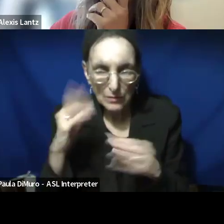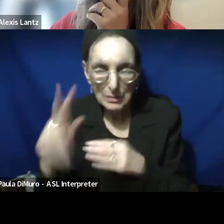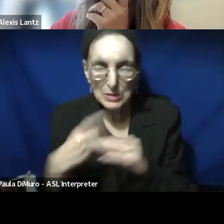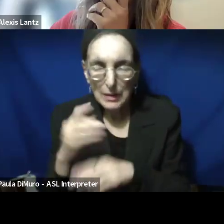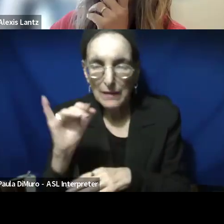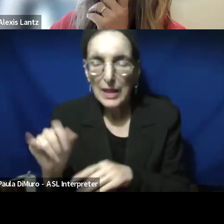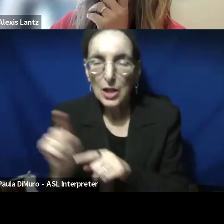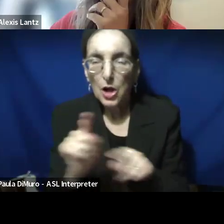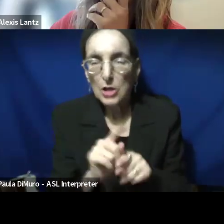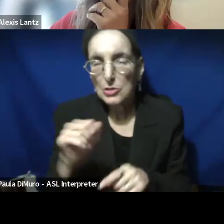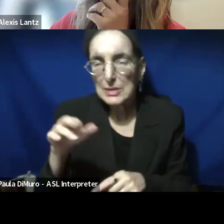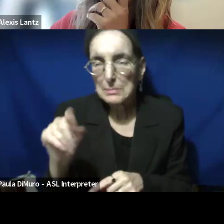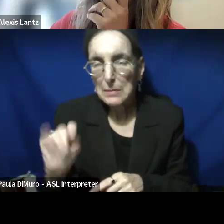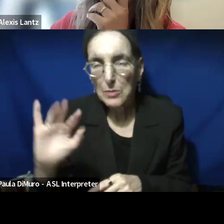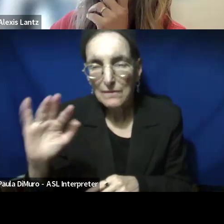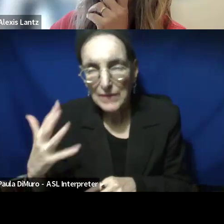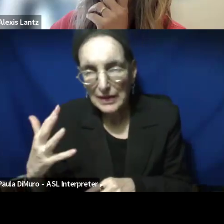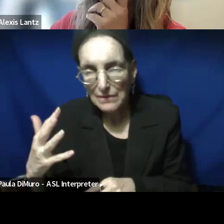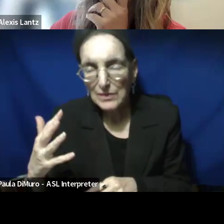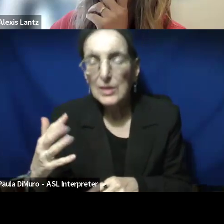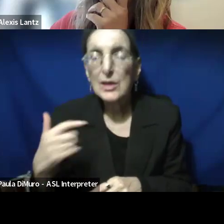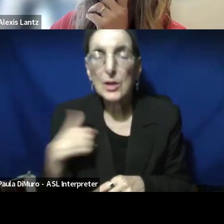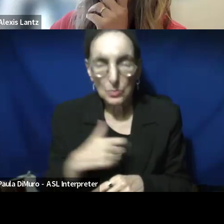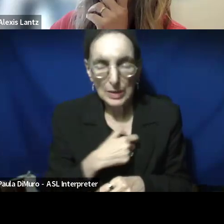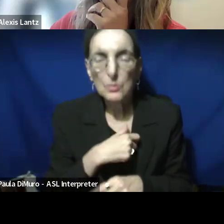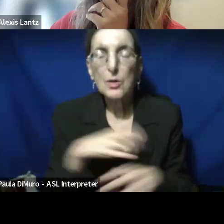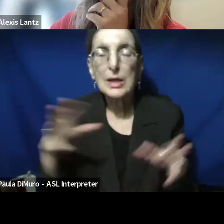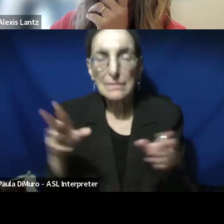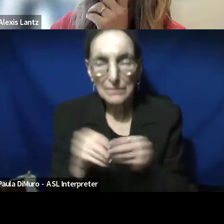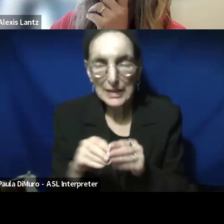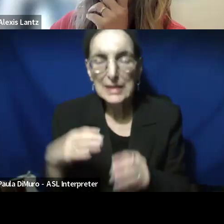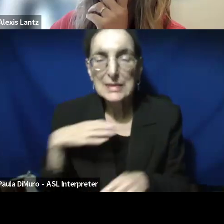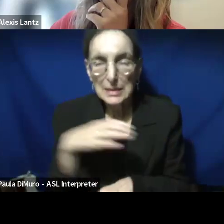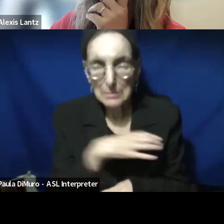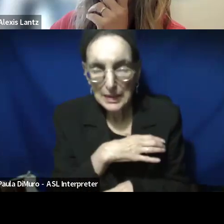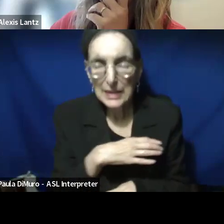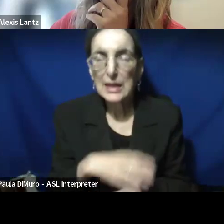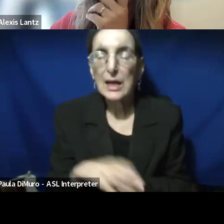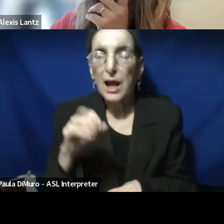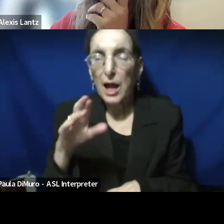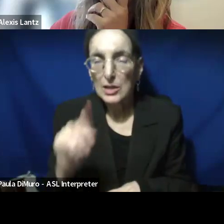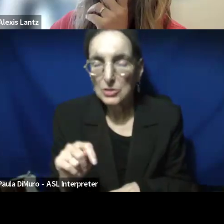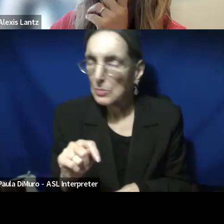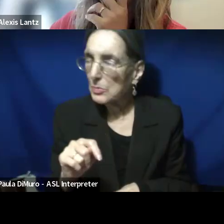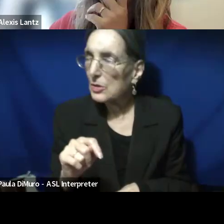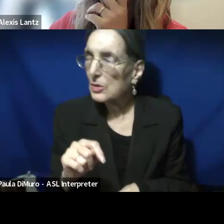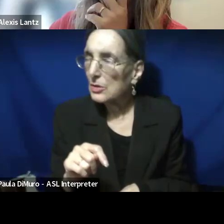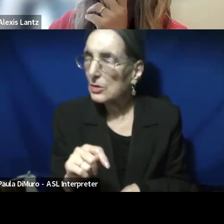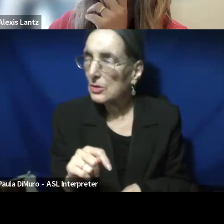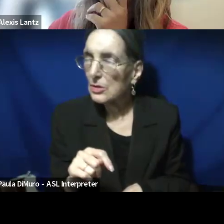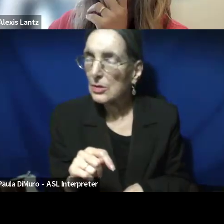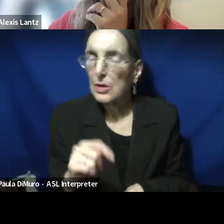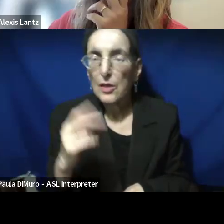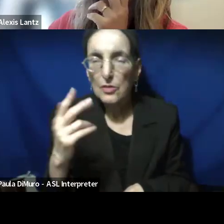will just convene as a committee, and then October 15th as well, and December 3rd. So we've got